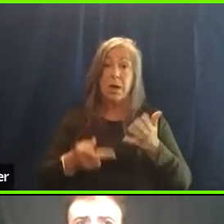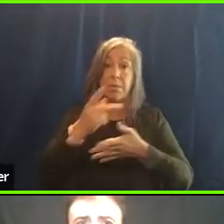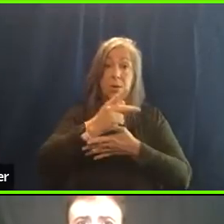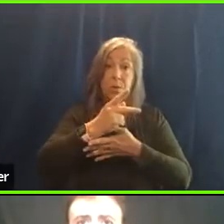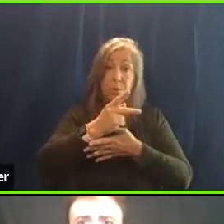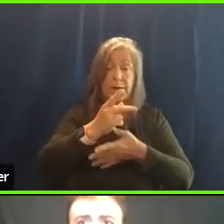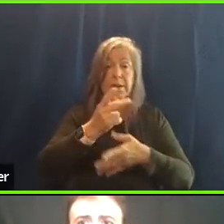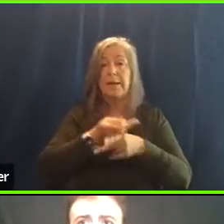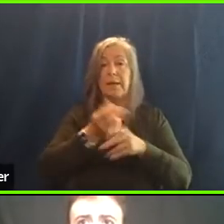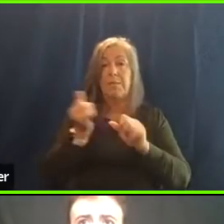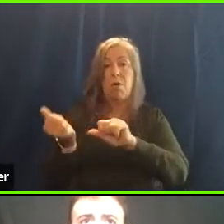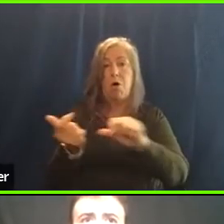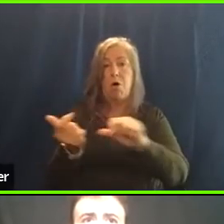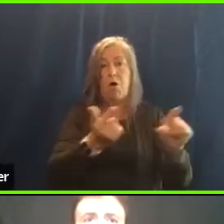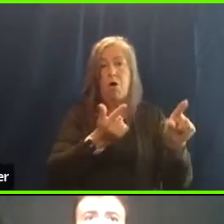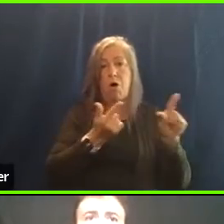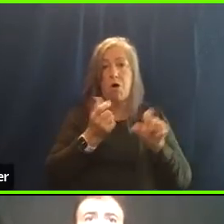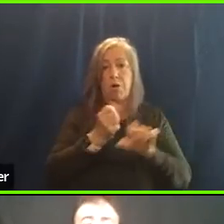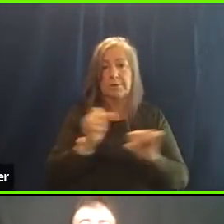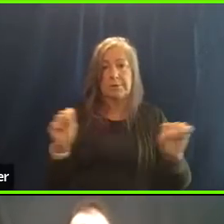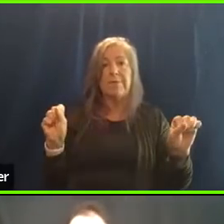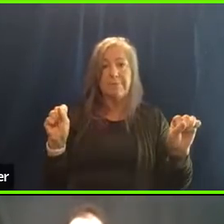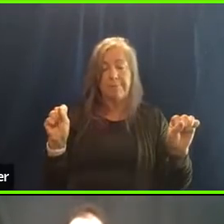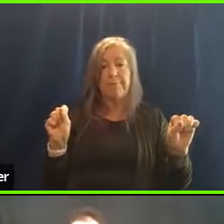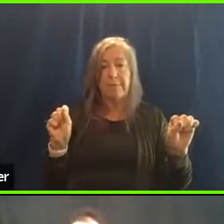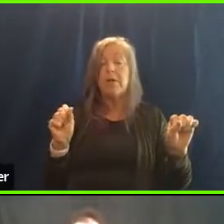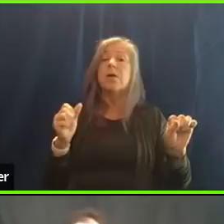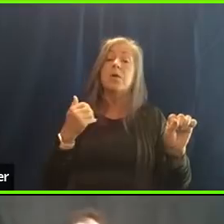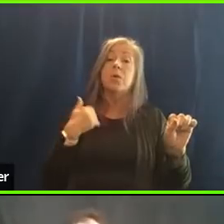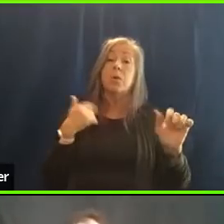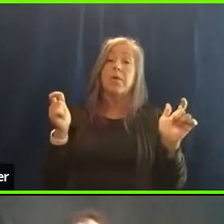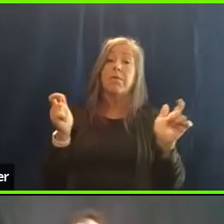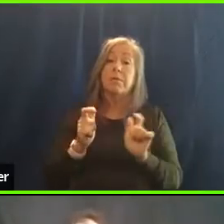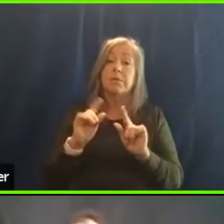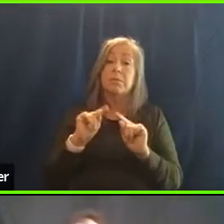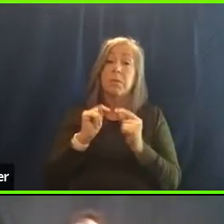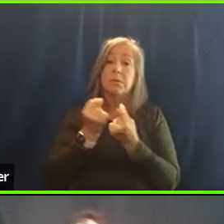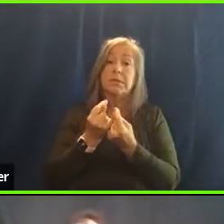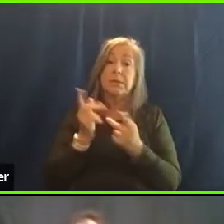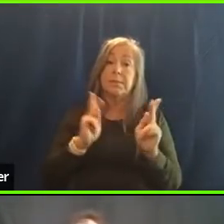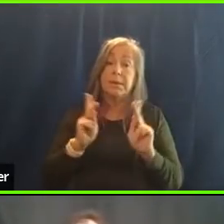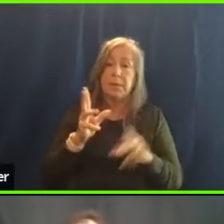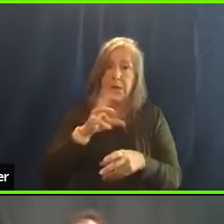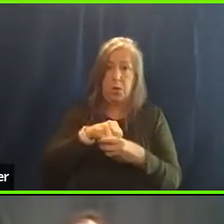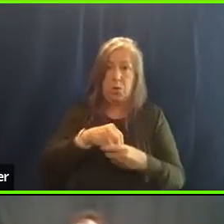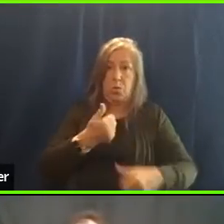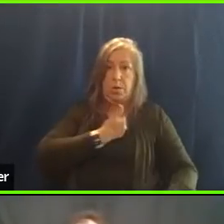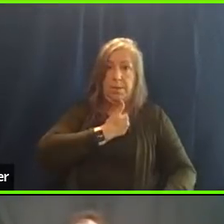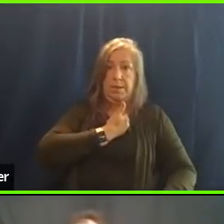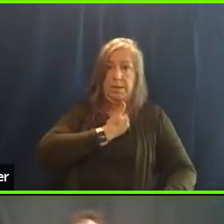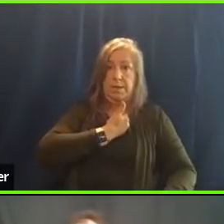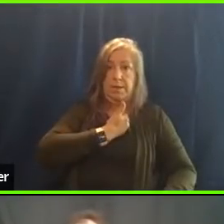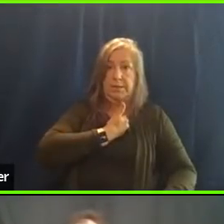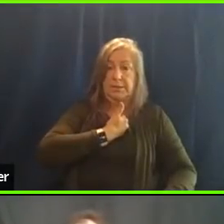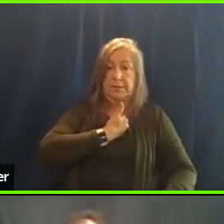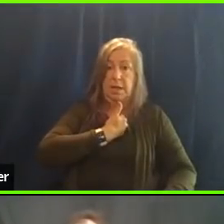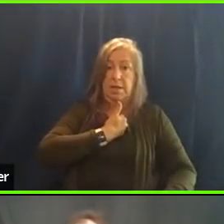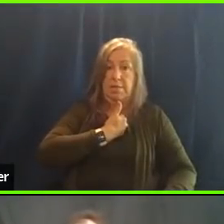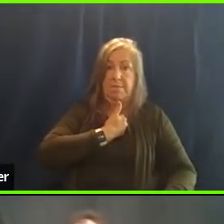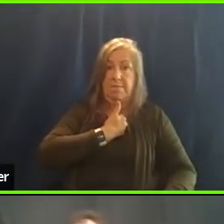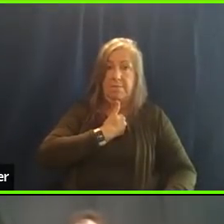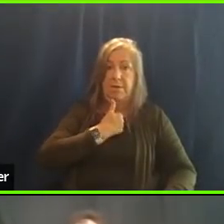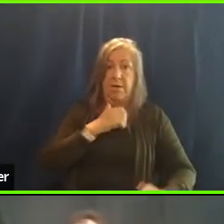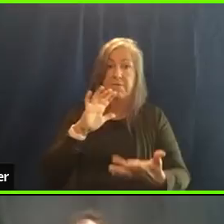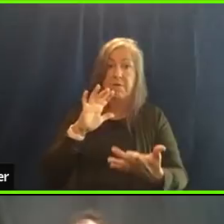we do have a small team, including myself, of contact tracers who are working